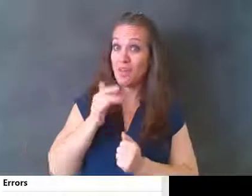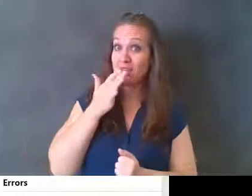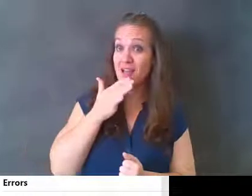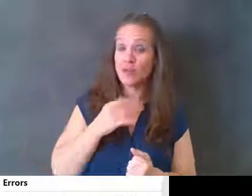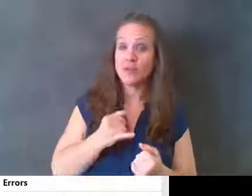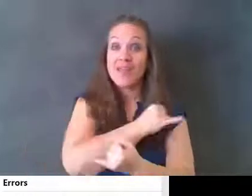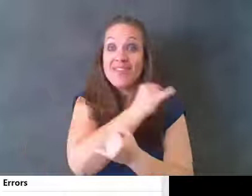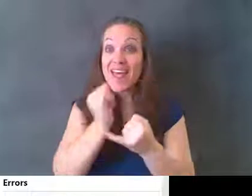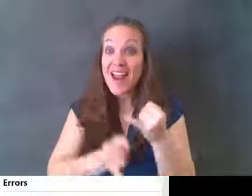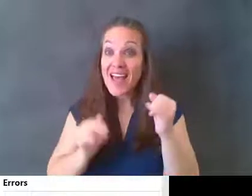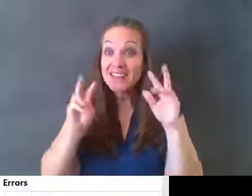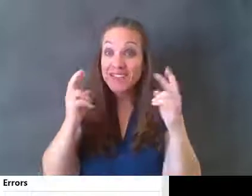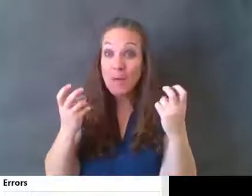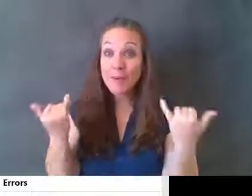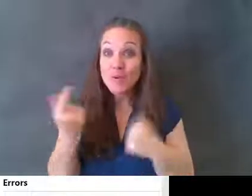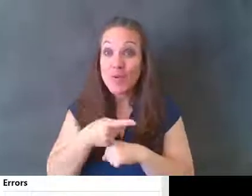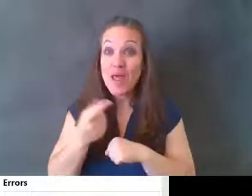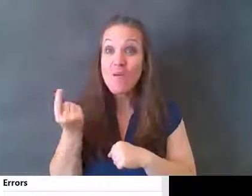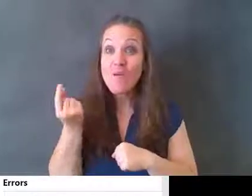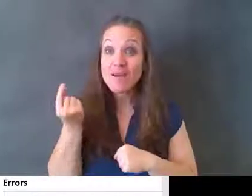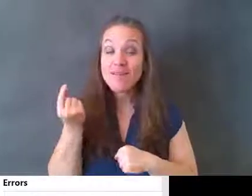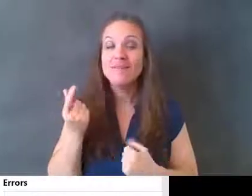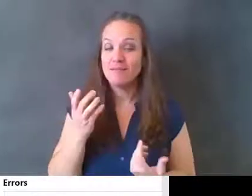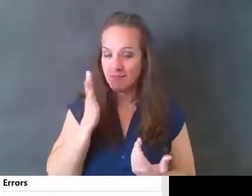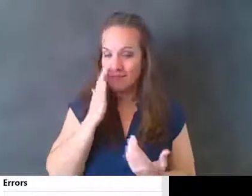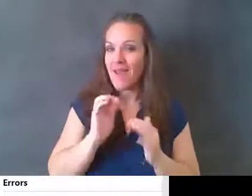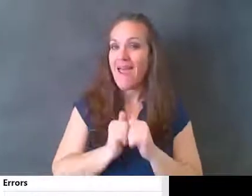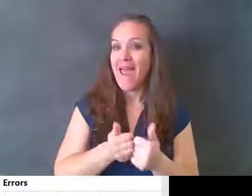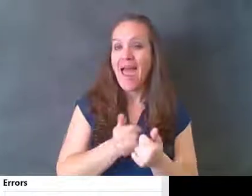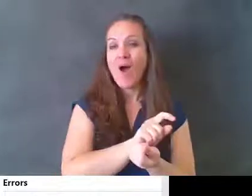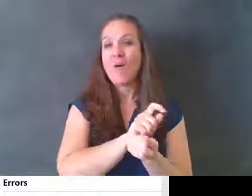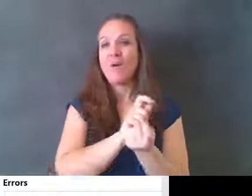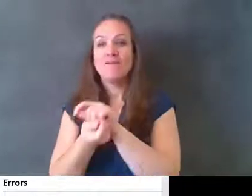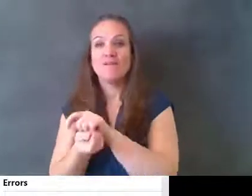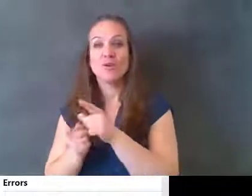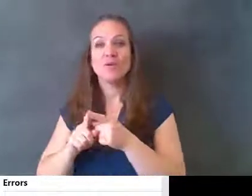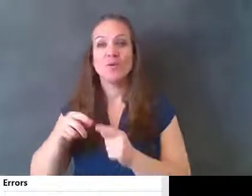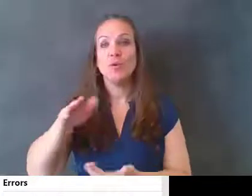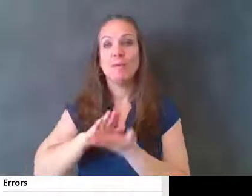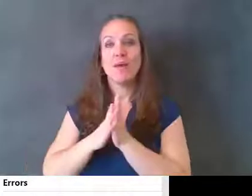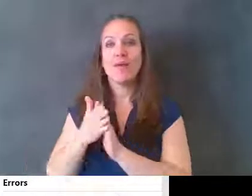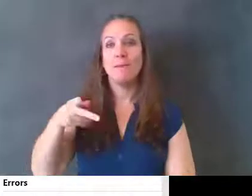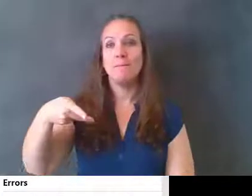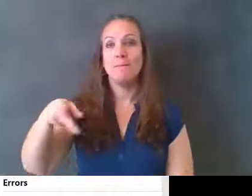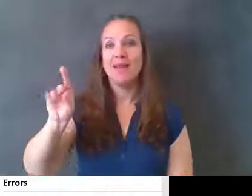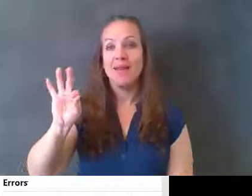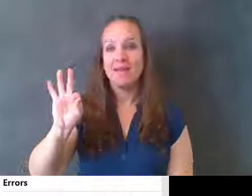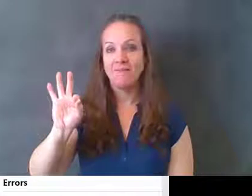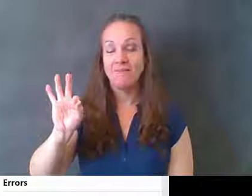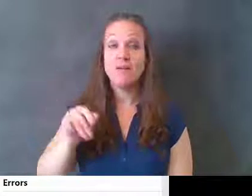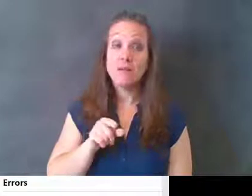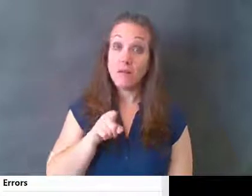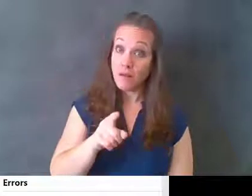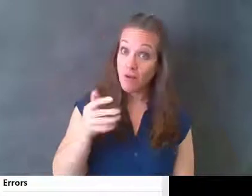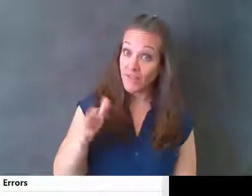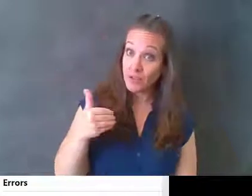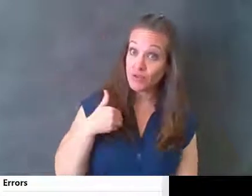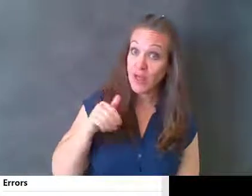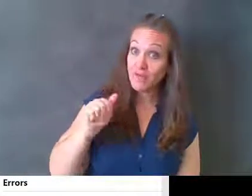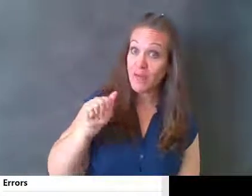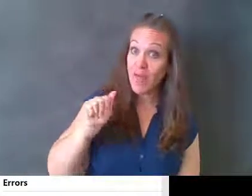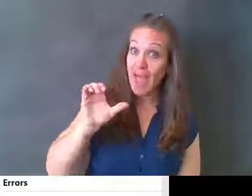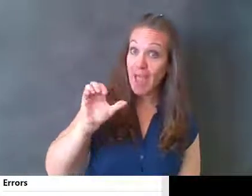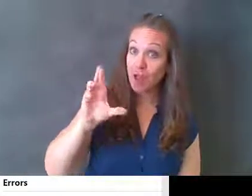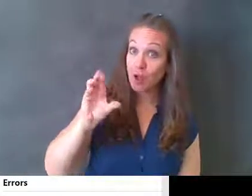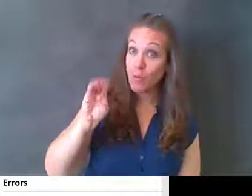going to look at now is converting our document to a PDF. So if you have Adobe Acrobat on